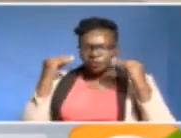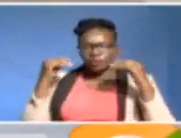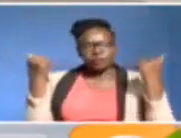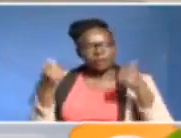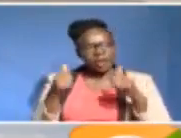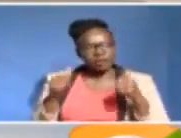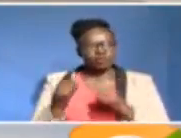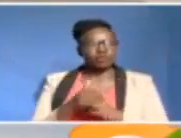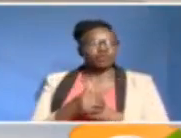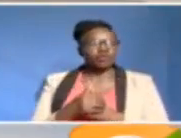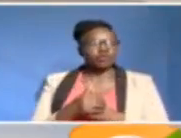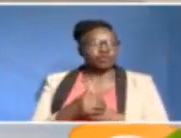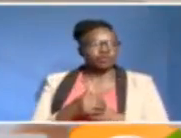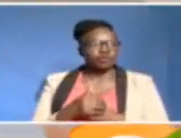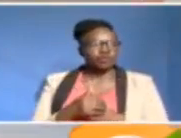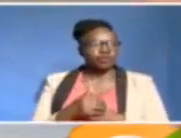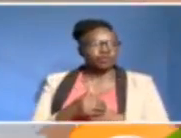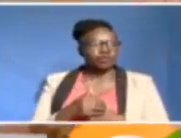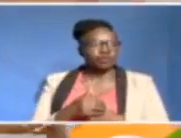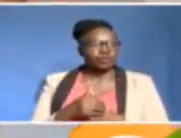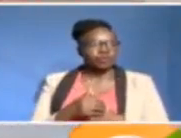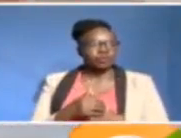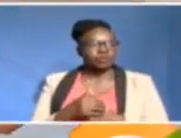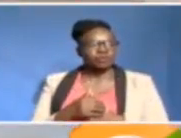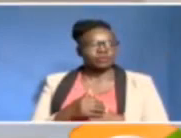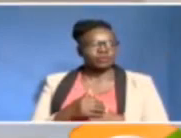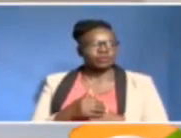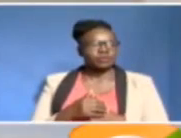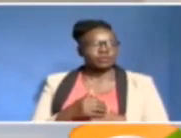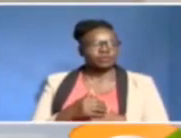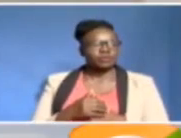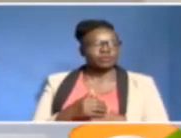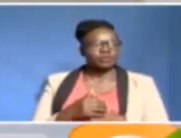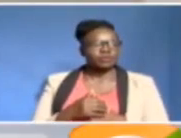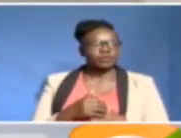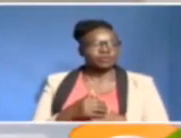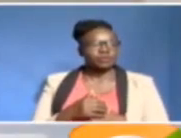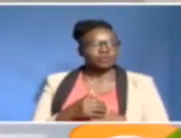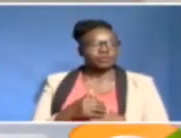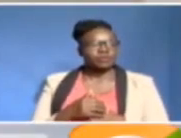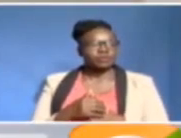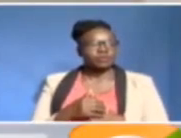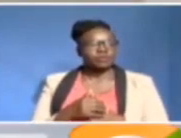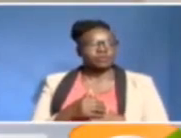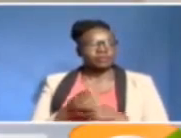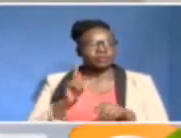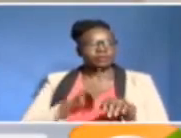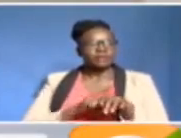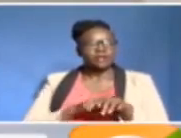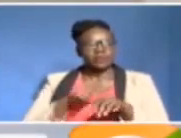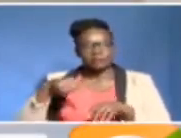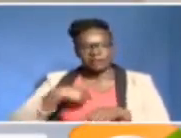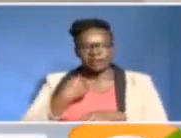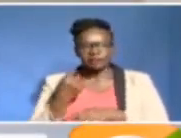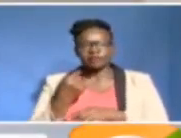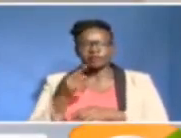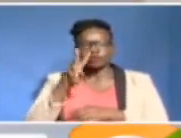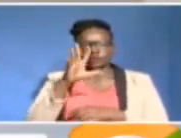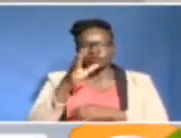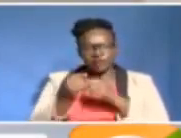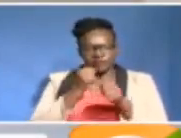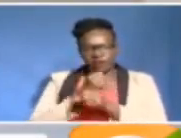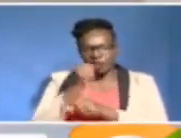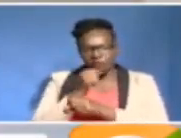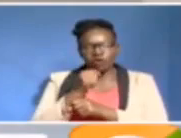with a man, I had to be 25 years. So you can imagine the struggle, and I'm 29 today, and I even have a baby in my womb. It's not easy. I have people who talk to